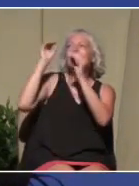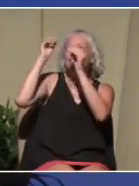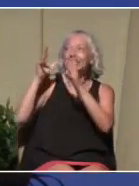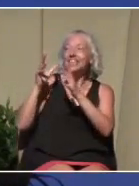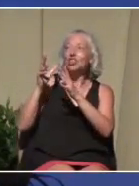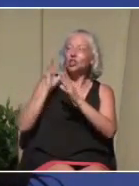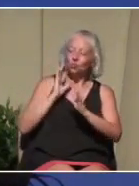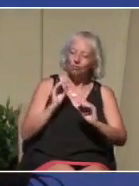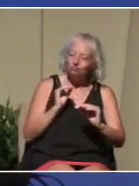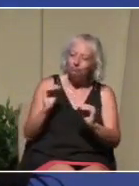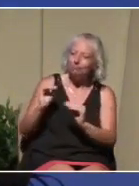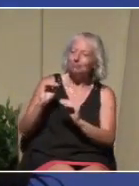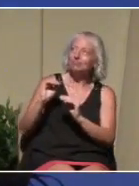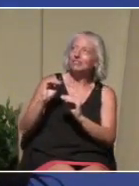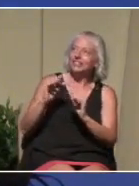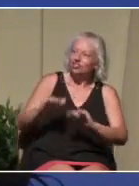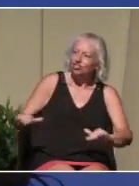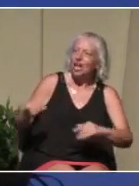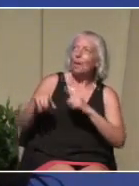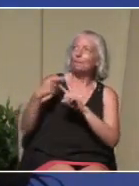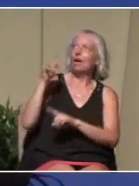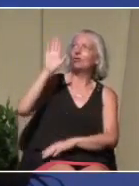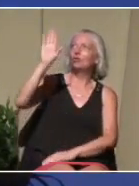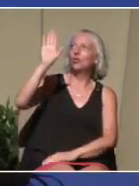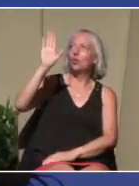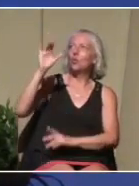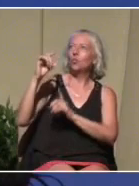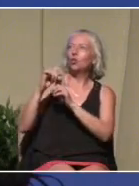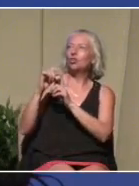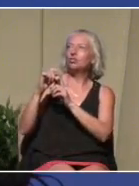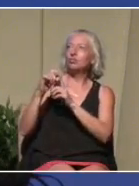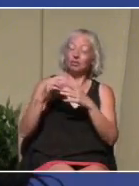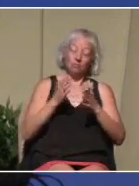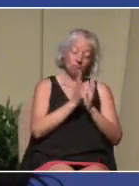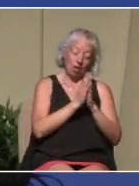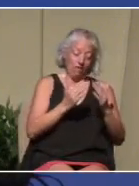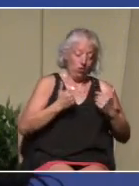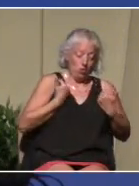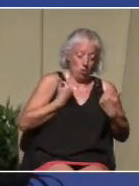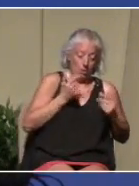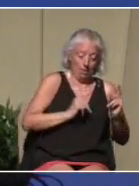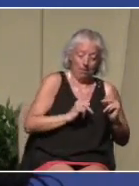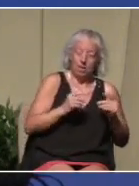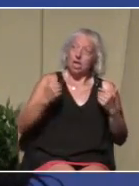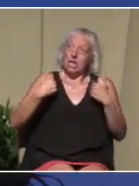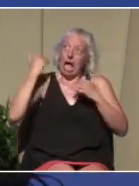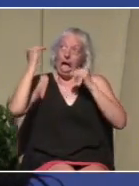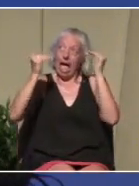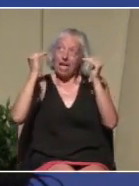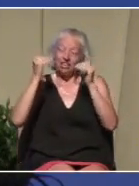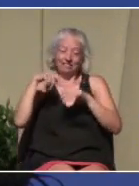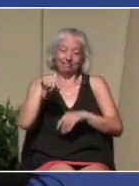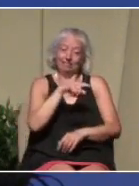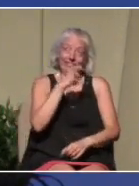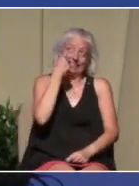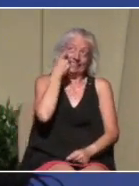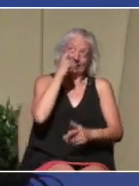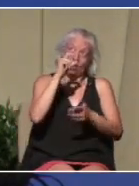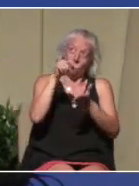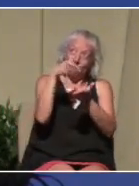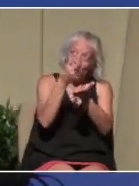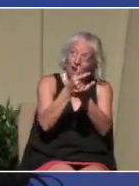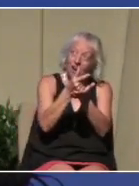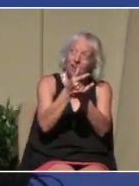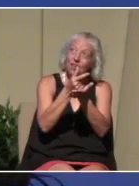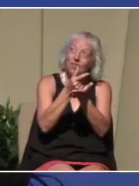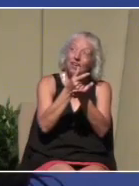ones today. Lord, we pray for our youth and young adults, for all those who have graduated recently